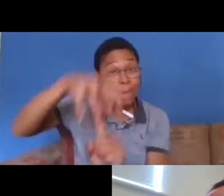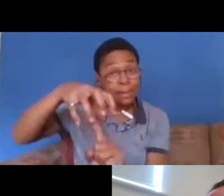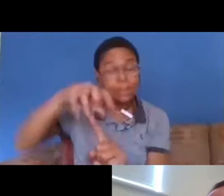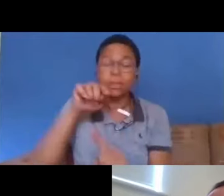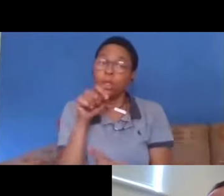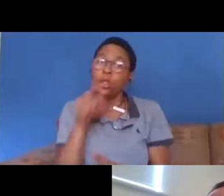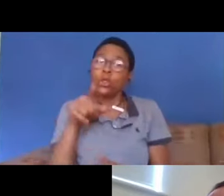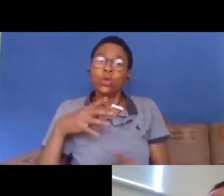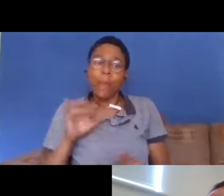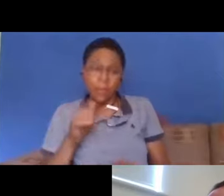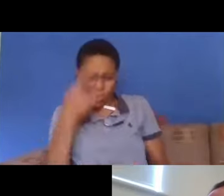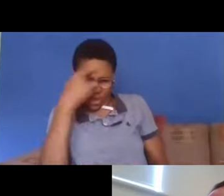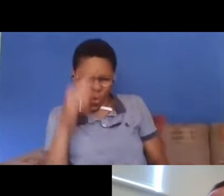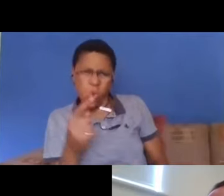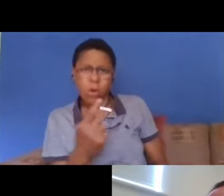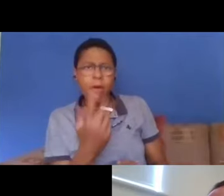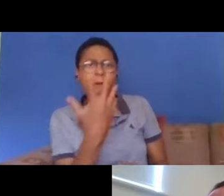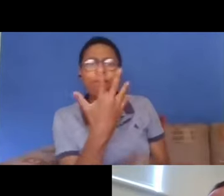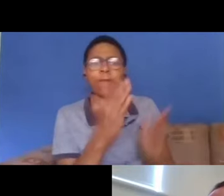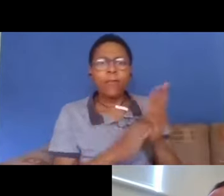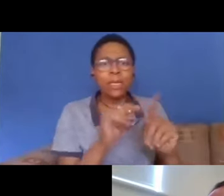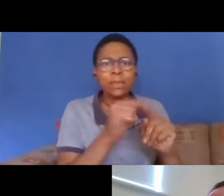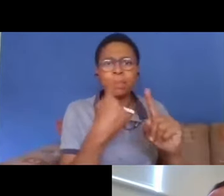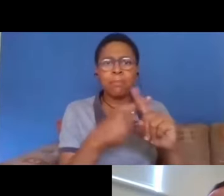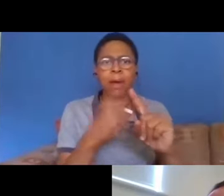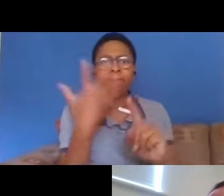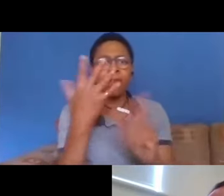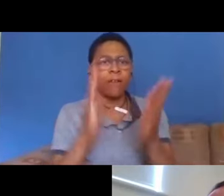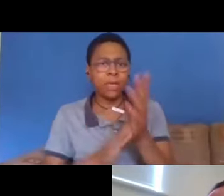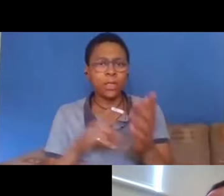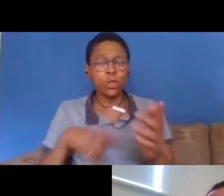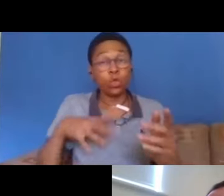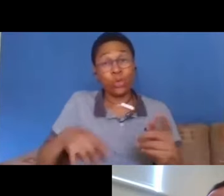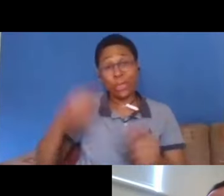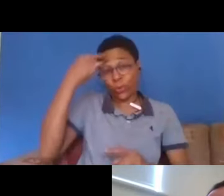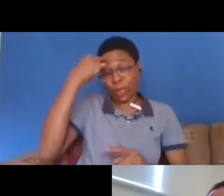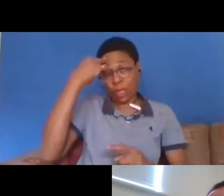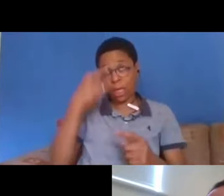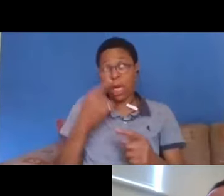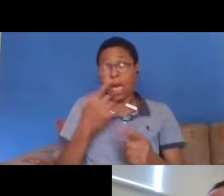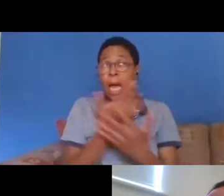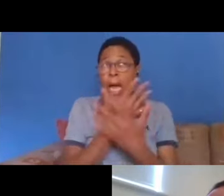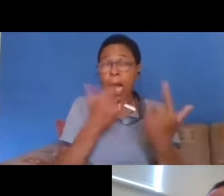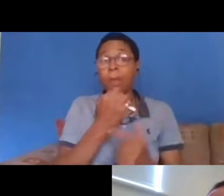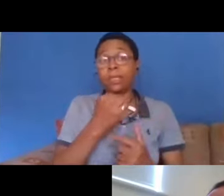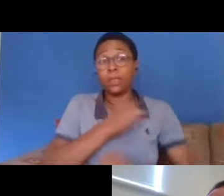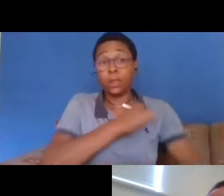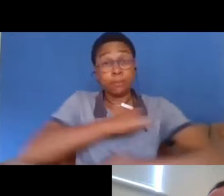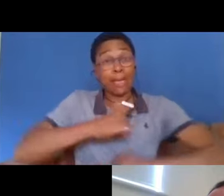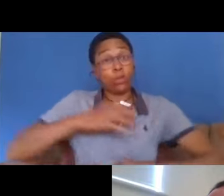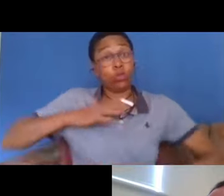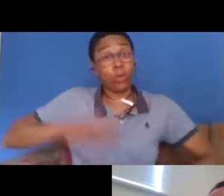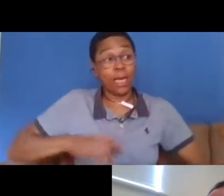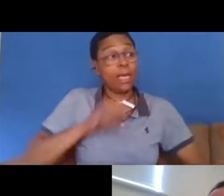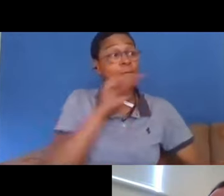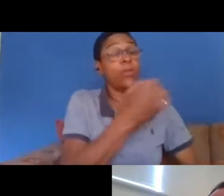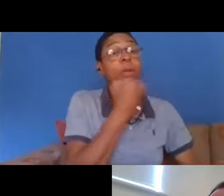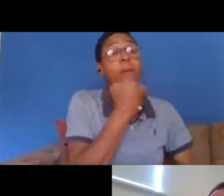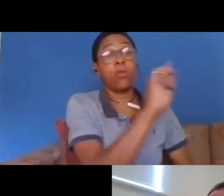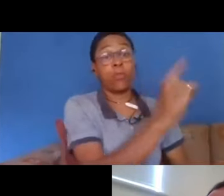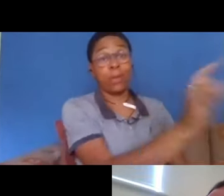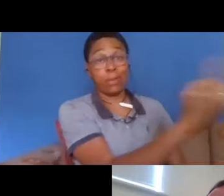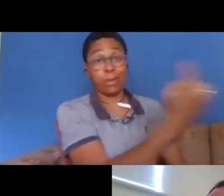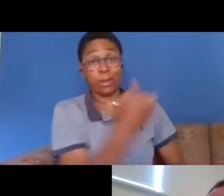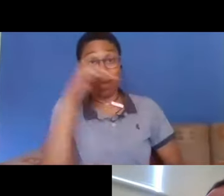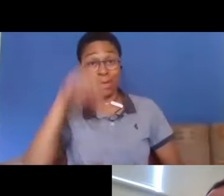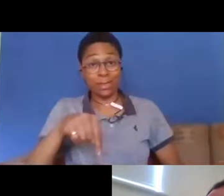of people in the space, but you always need to think about allowing enough space for people to maintain social distance where they can,